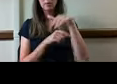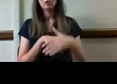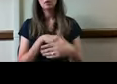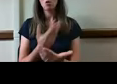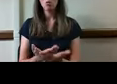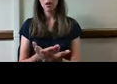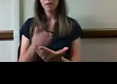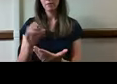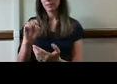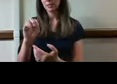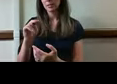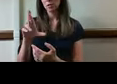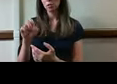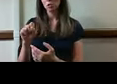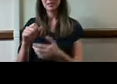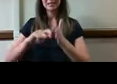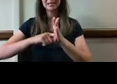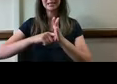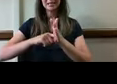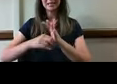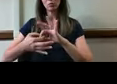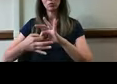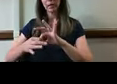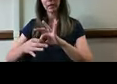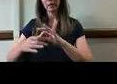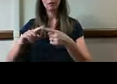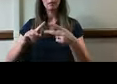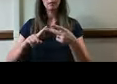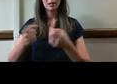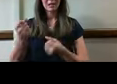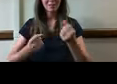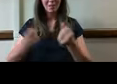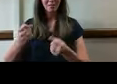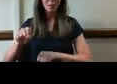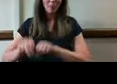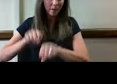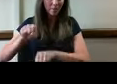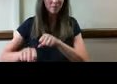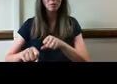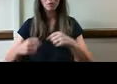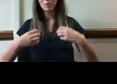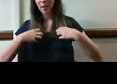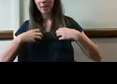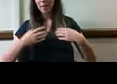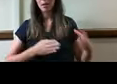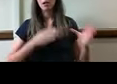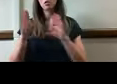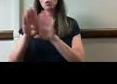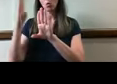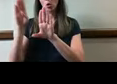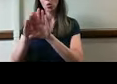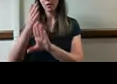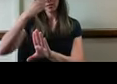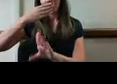ring, on a vehicle or bicycle, in a backpack. You might set up doorway sensors at the front and back doors, but you might also get